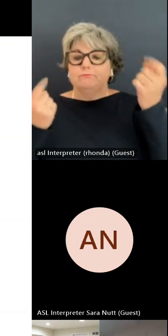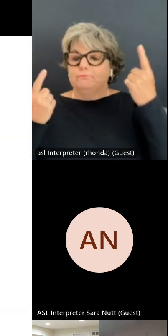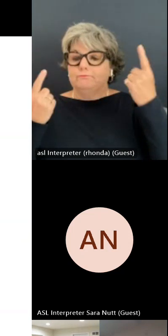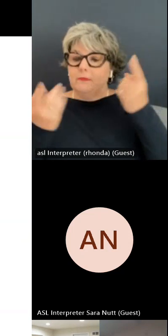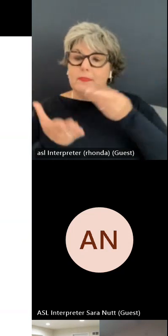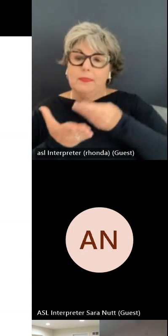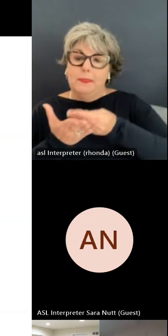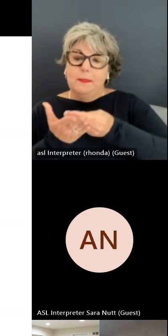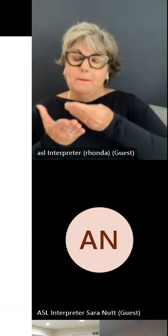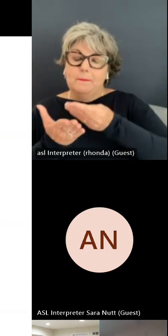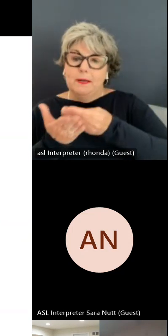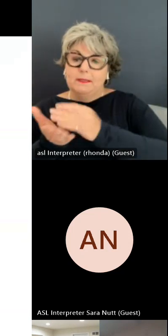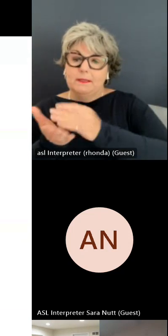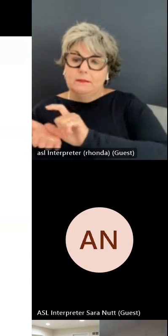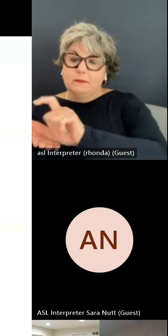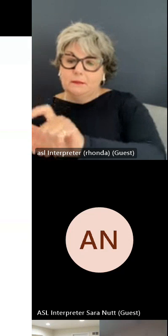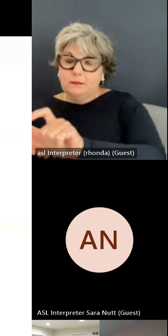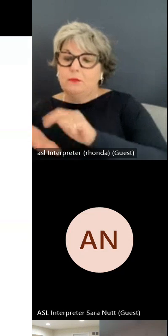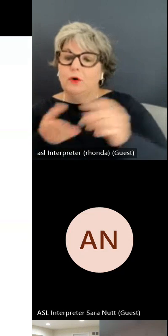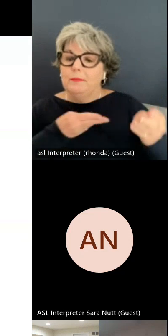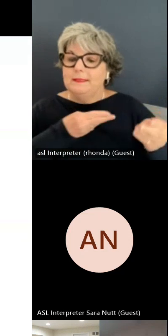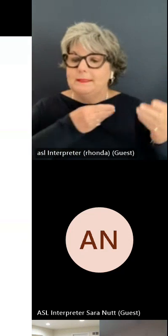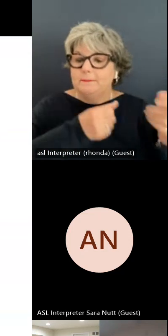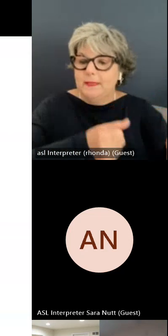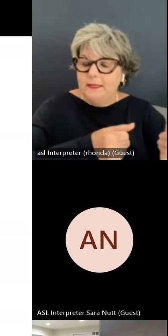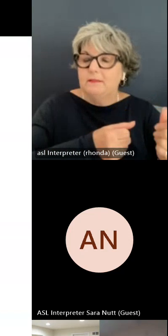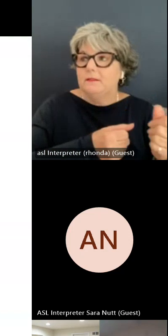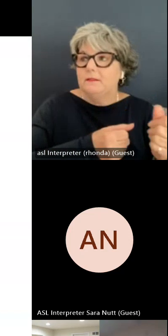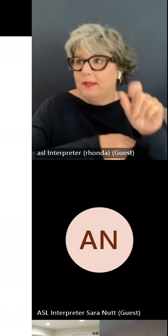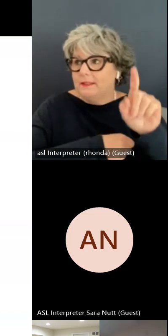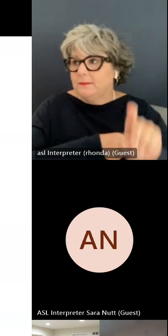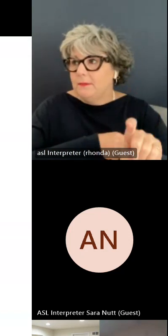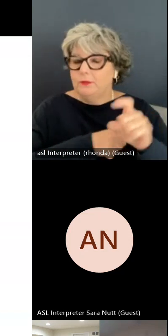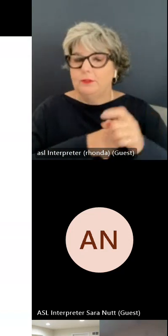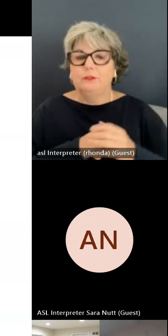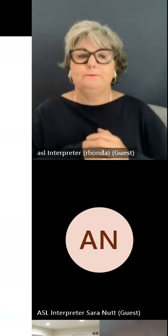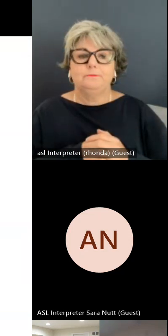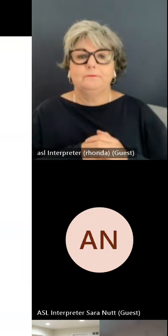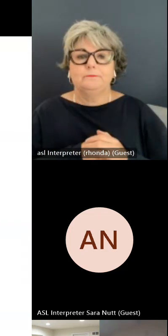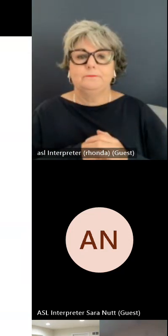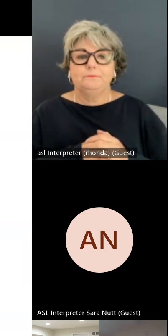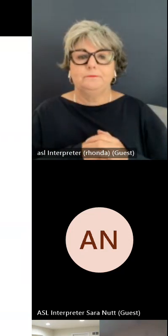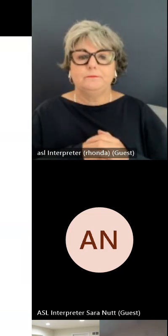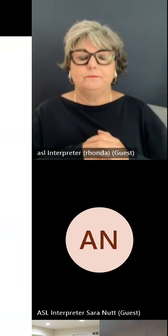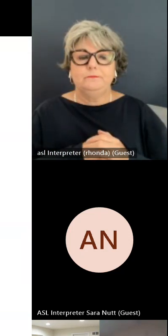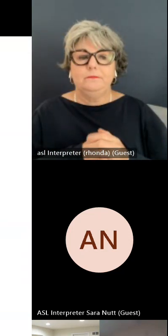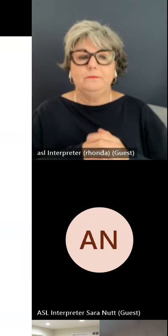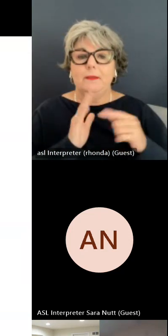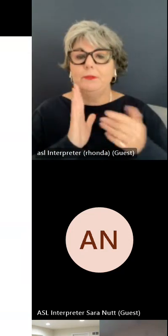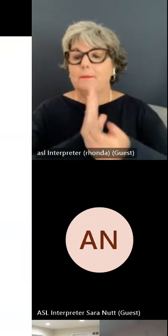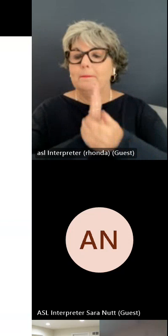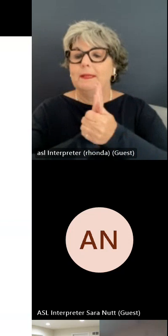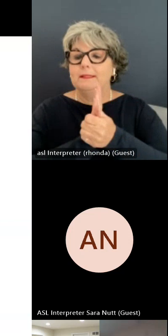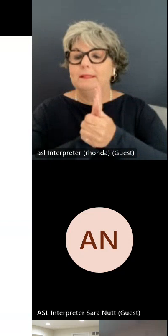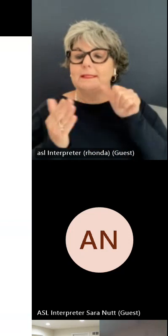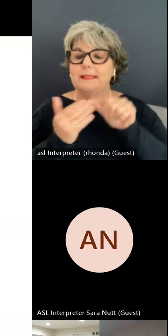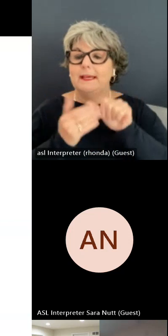that is appropriated is getting spent the way it's supposed to be. Again, I'm showing you Appendix F. Notice they're